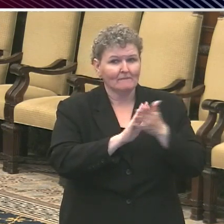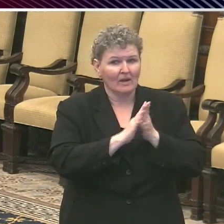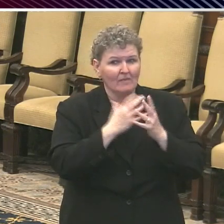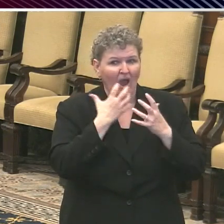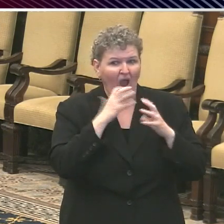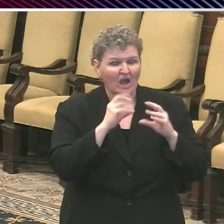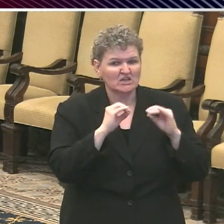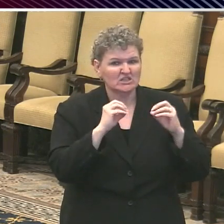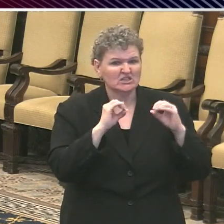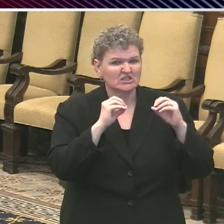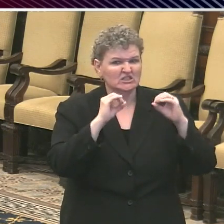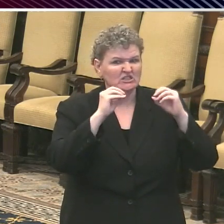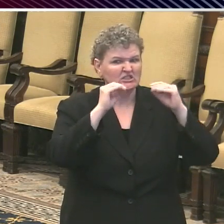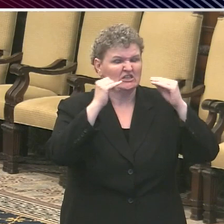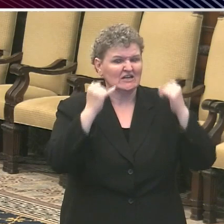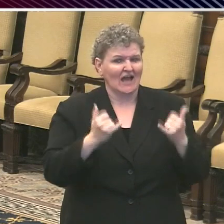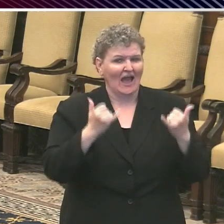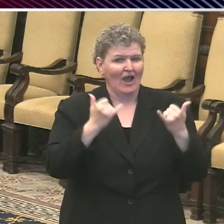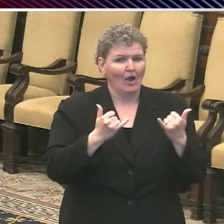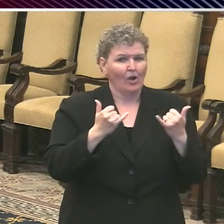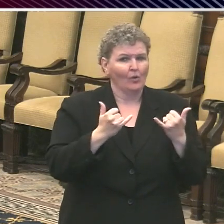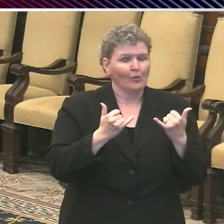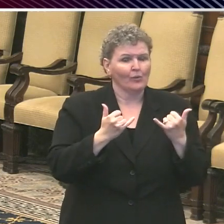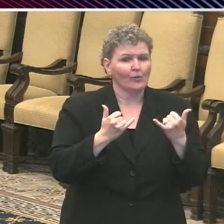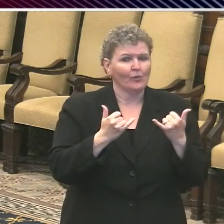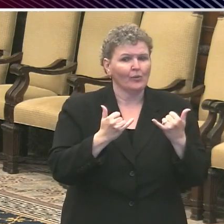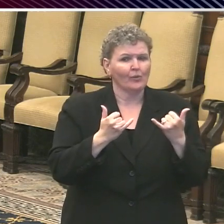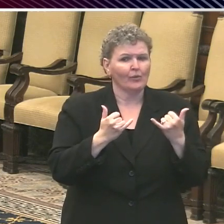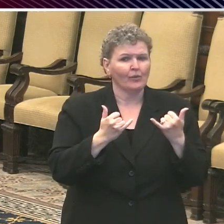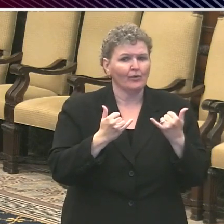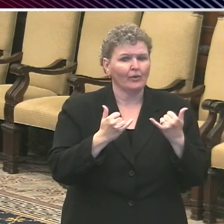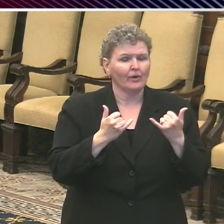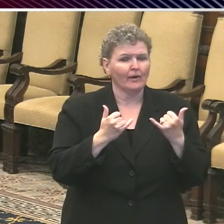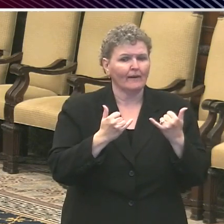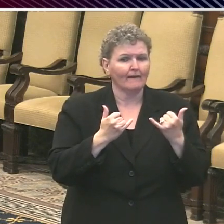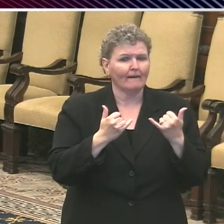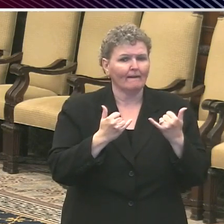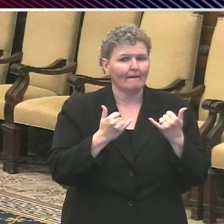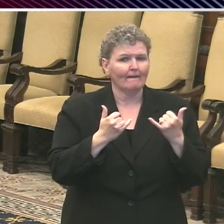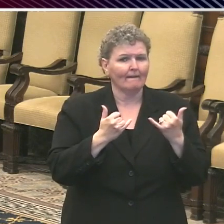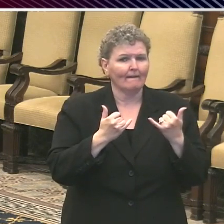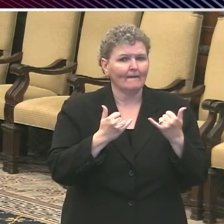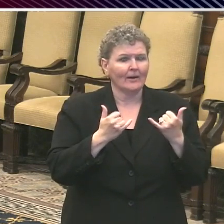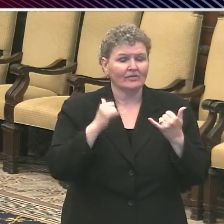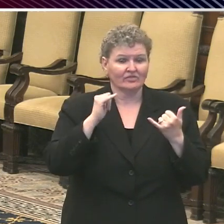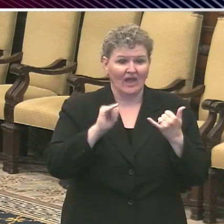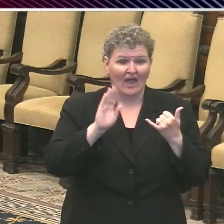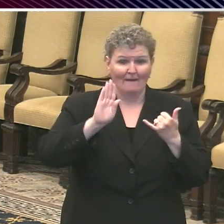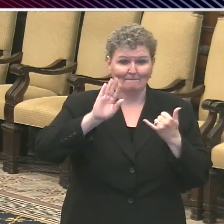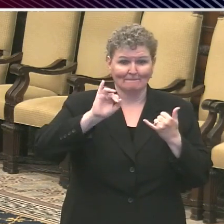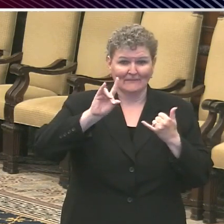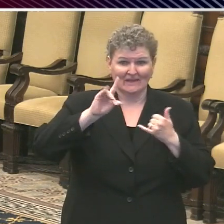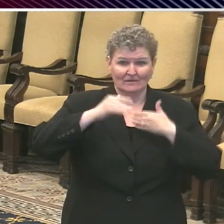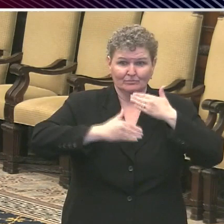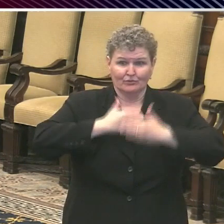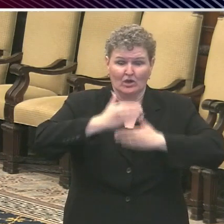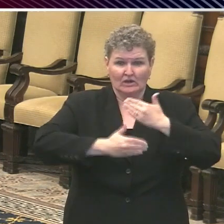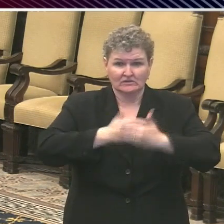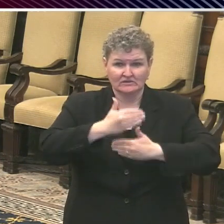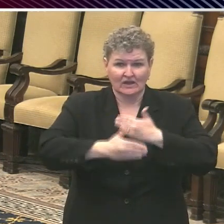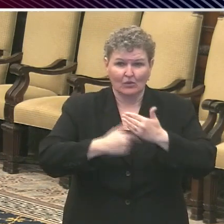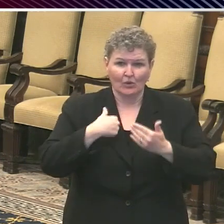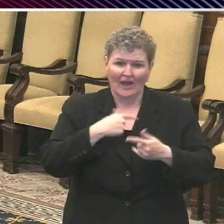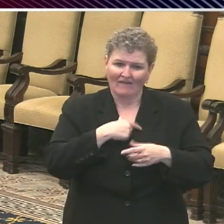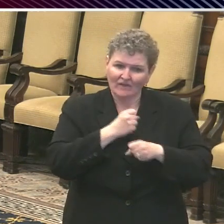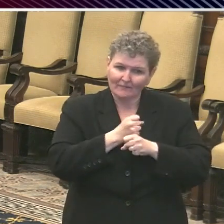in us taking this in context of the station, it was kind of like, hey, when you guys started the budget process, it says, hey, that we were going to make these decisions